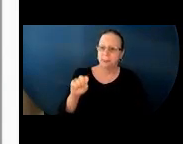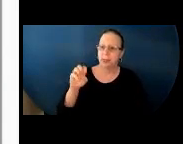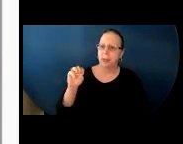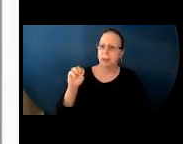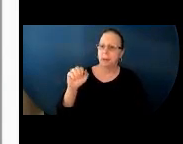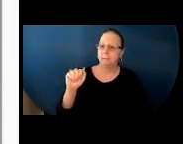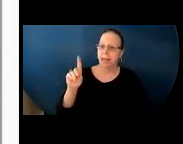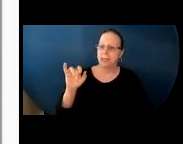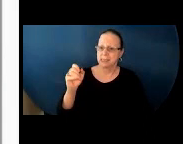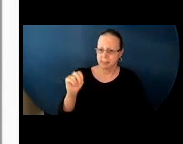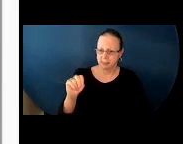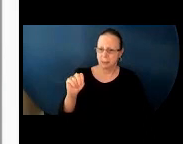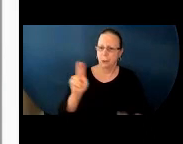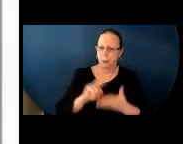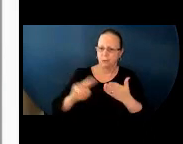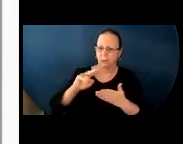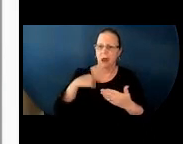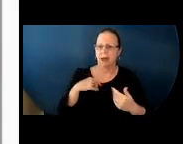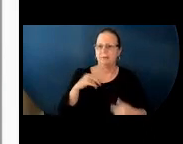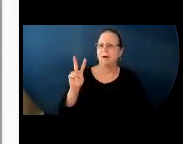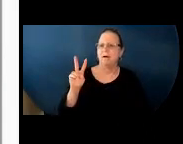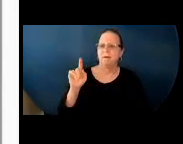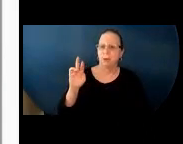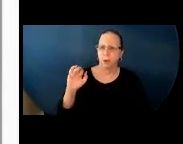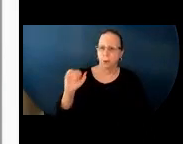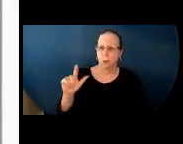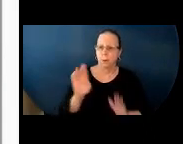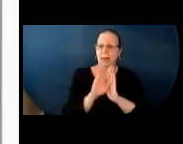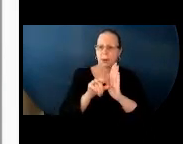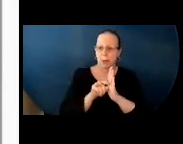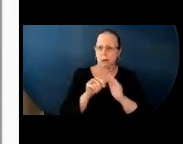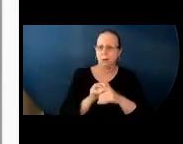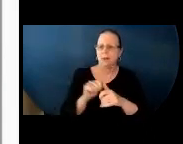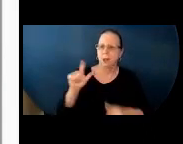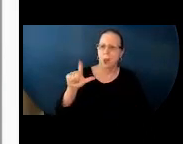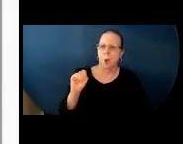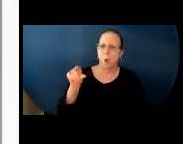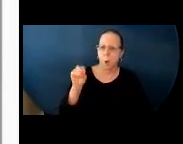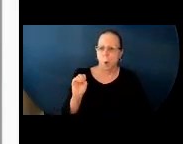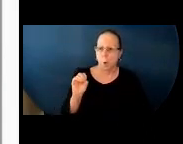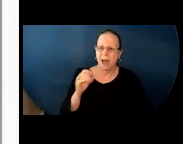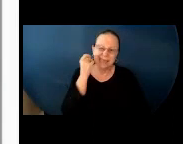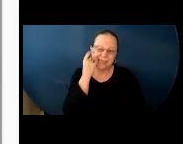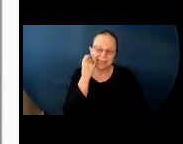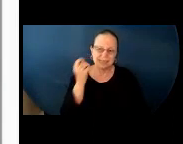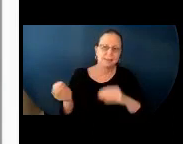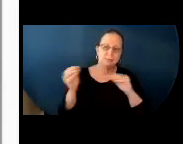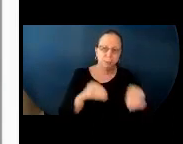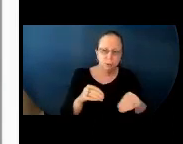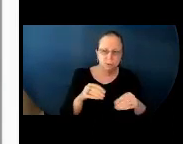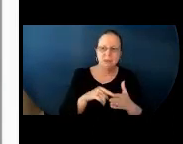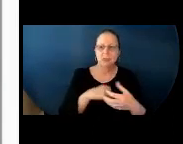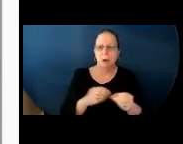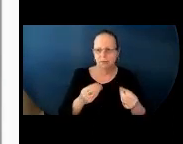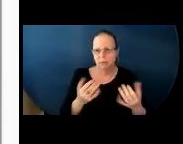virtual background on with the JMU logo because I just moved to this office today, and I have boxes